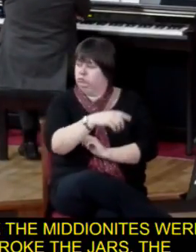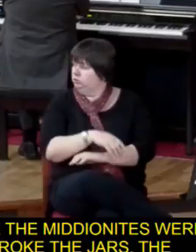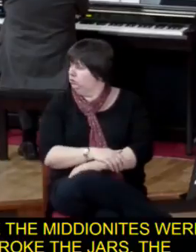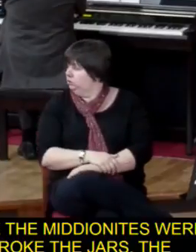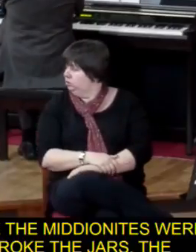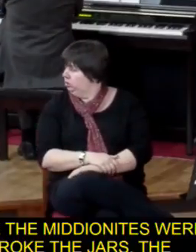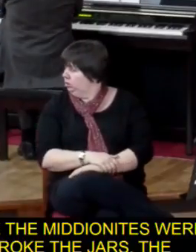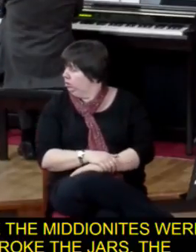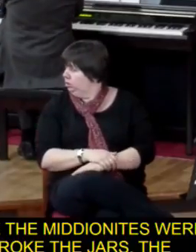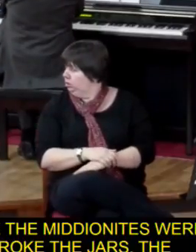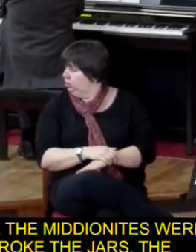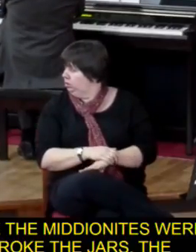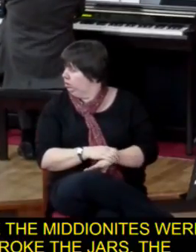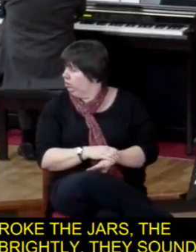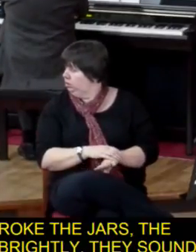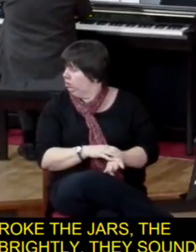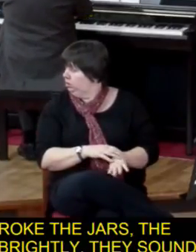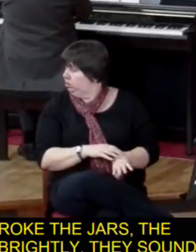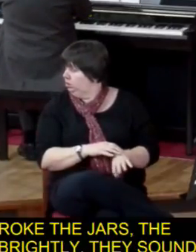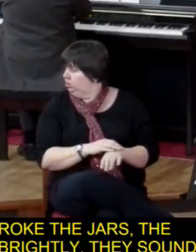something in, Abigail?